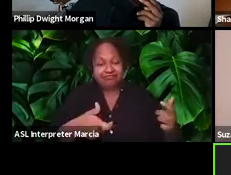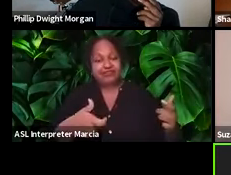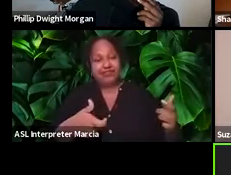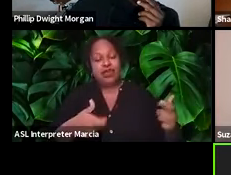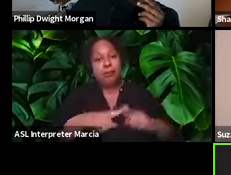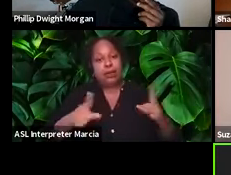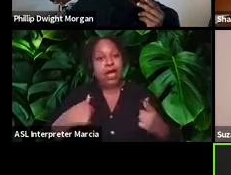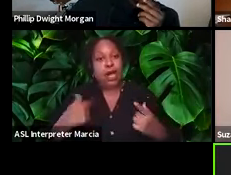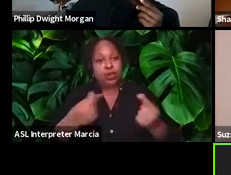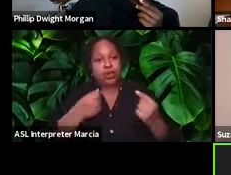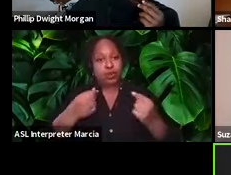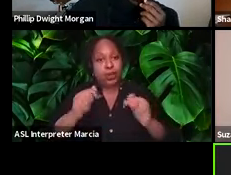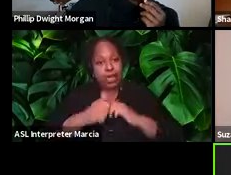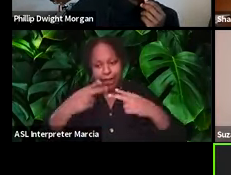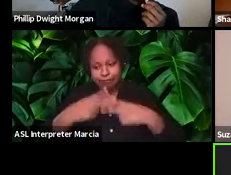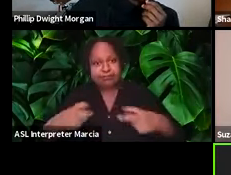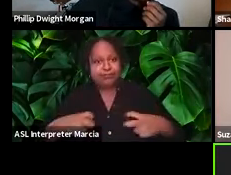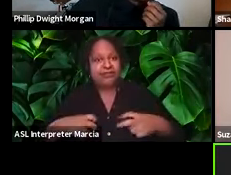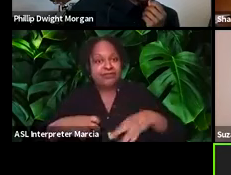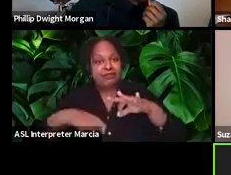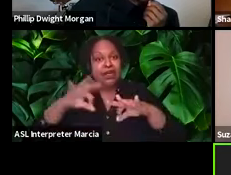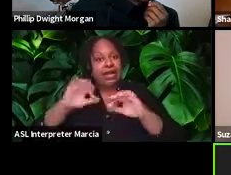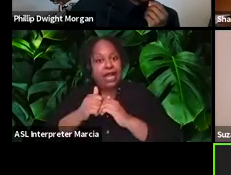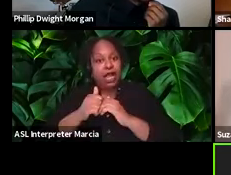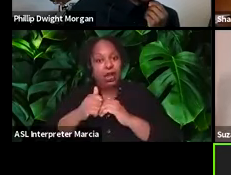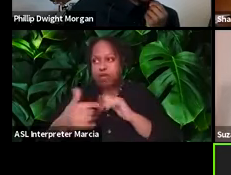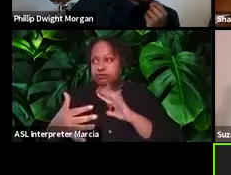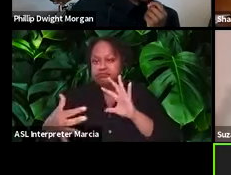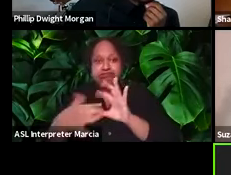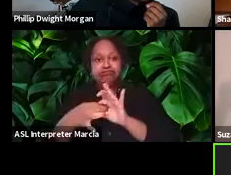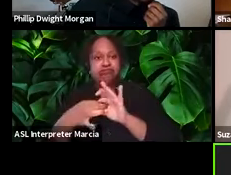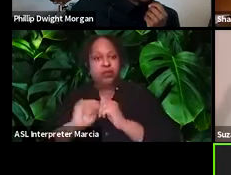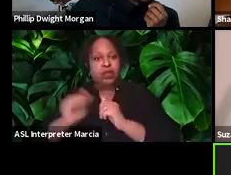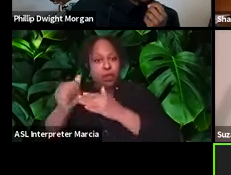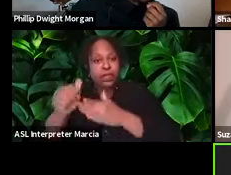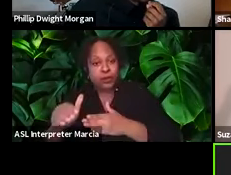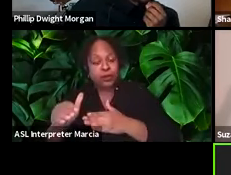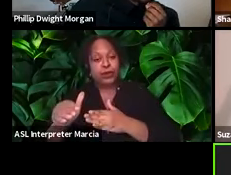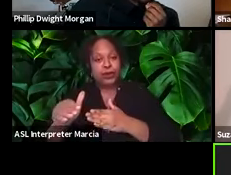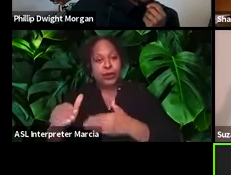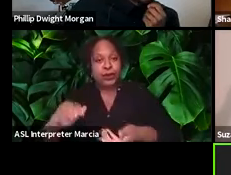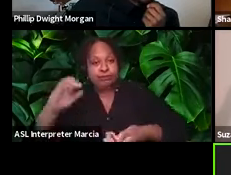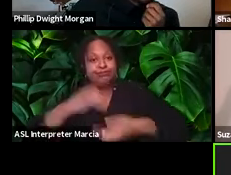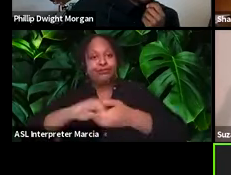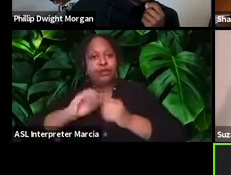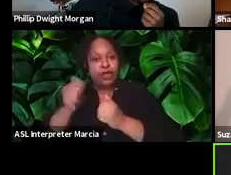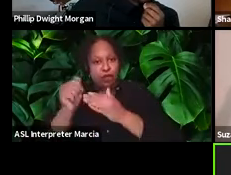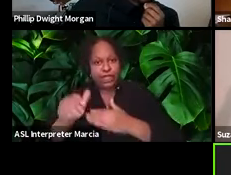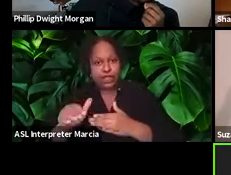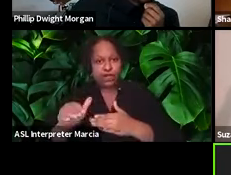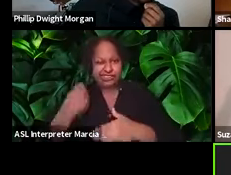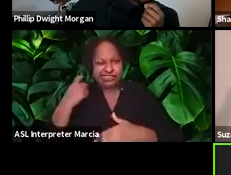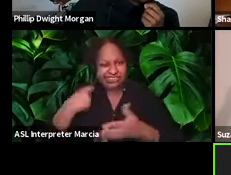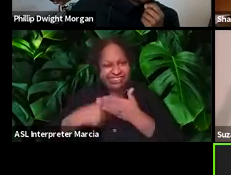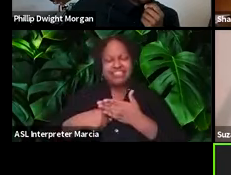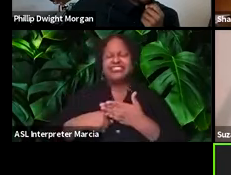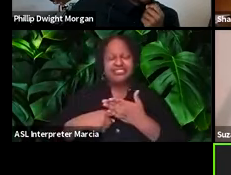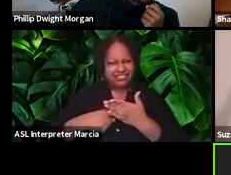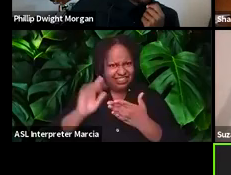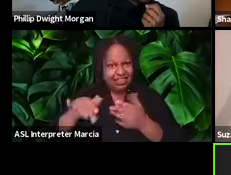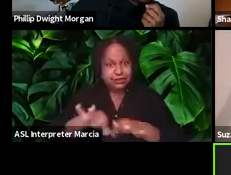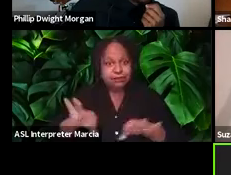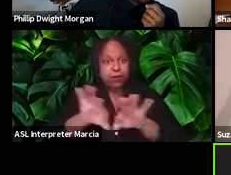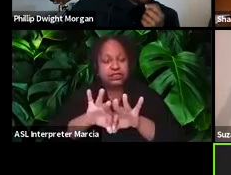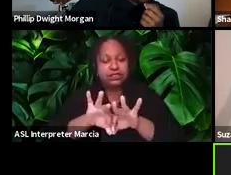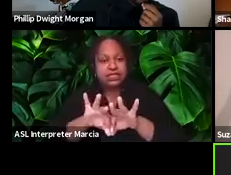aligning with other leaders. So, I mean, we've talked about that before and why that's so important. But I really tapped into, you know, the work that